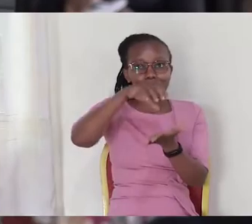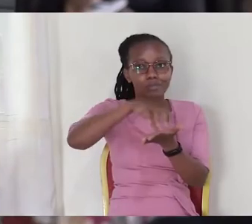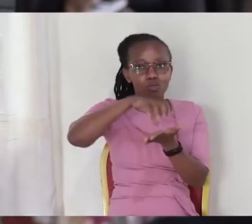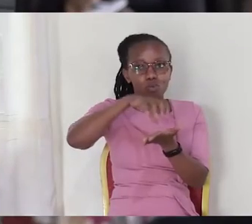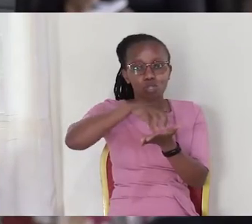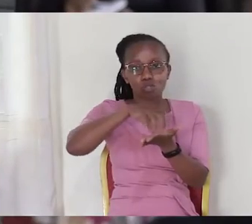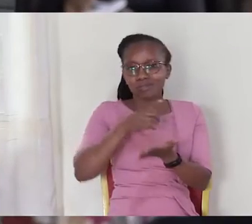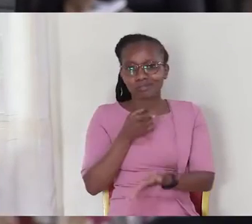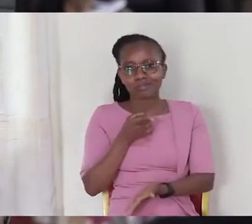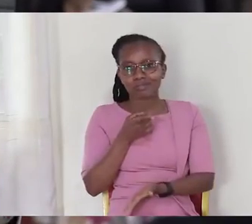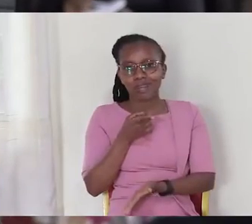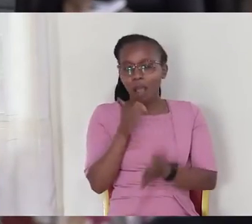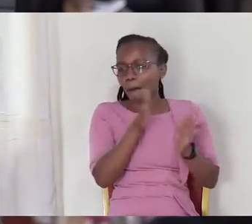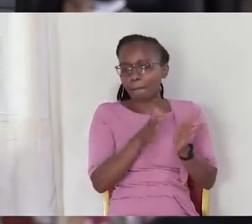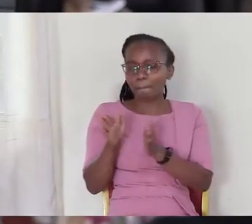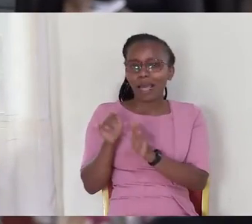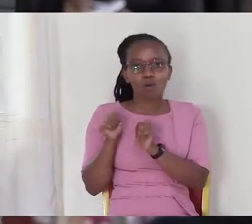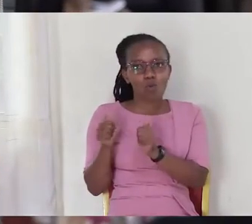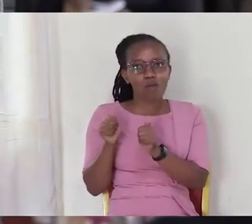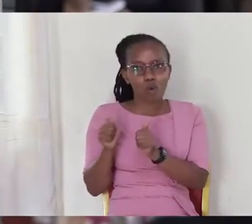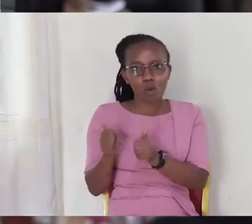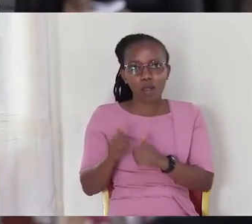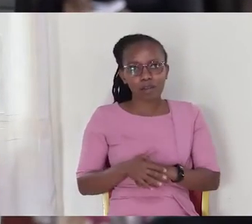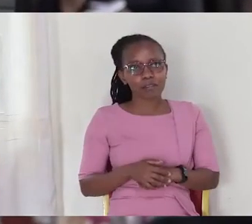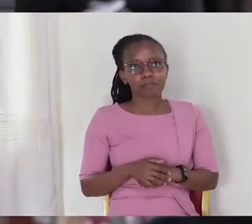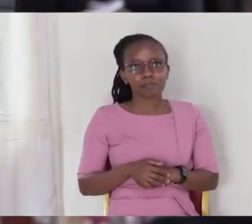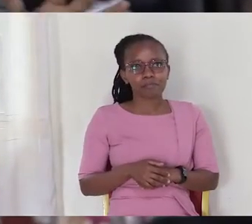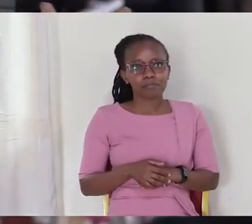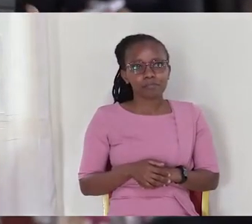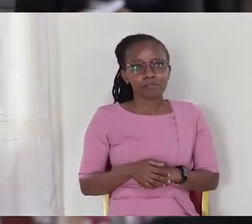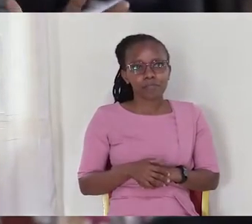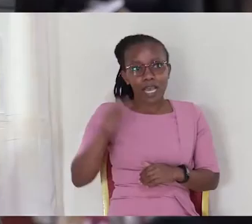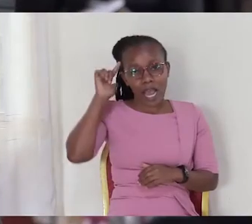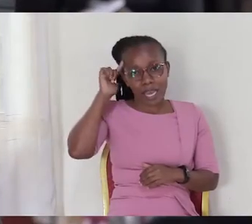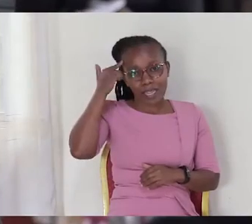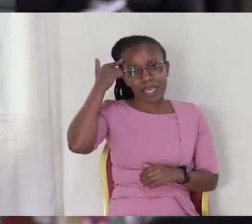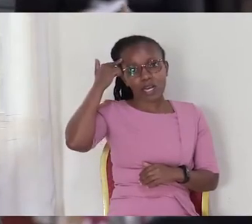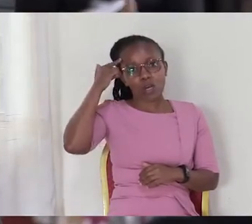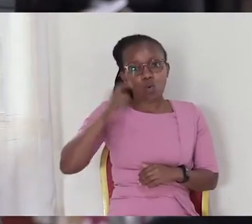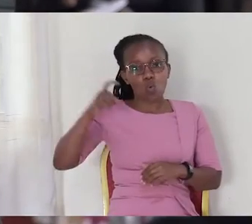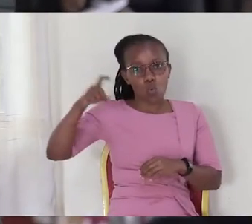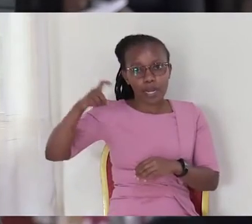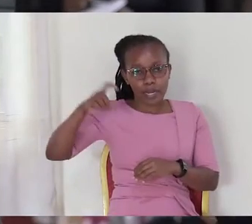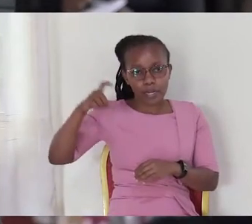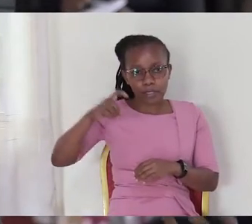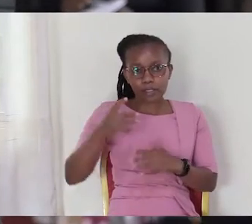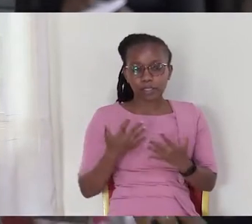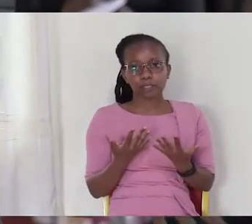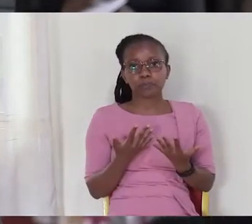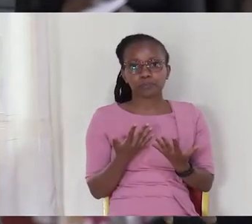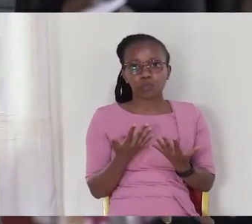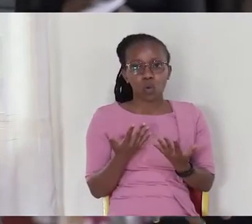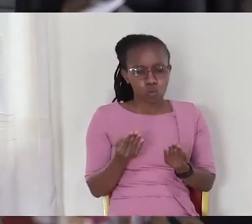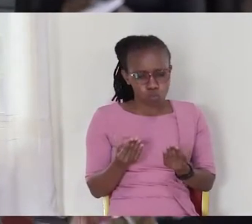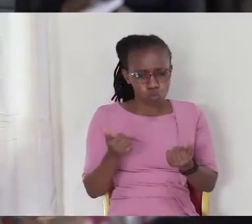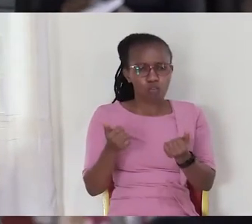also very much well planned. Eh? And I'm speaking to the Internal Affairs Unit. I think we need to find ways of getting into the depth of these kind